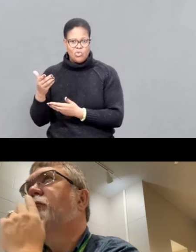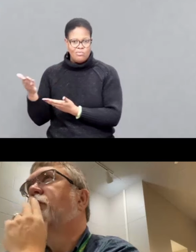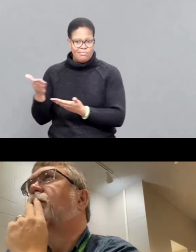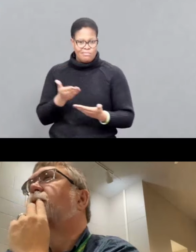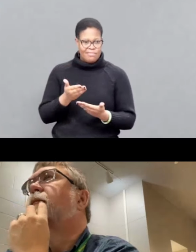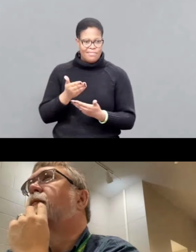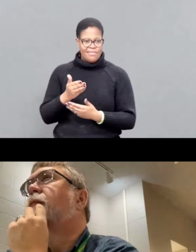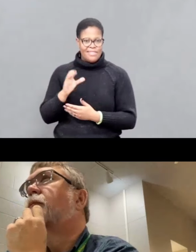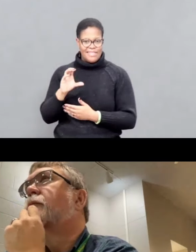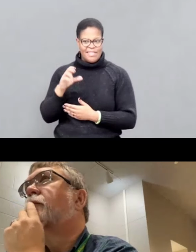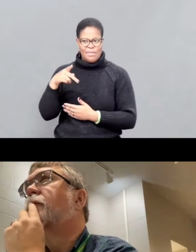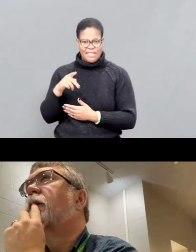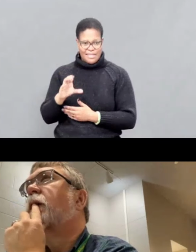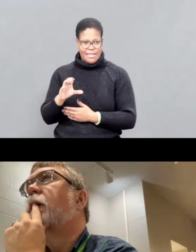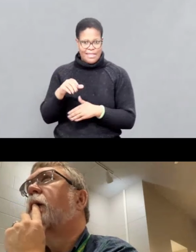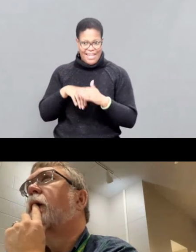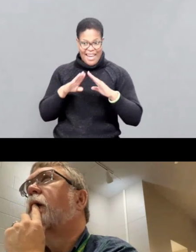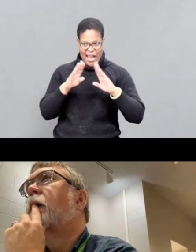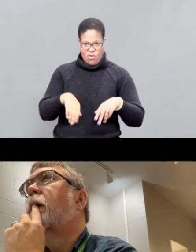in-house. The